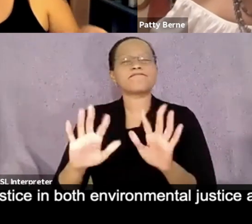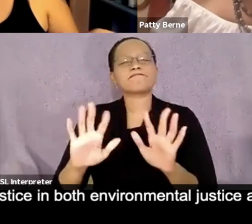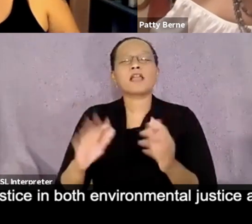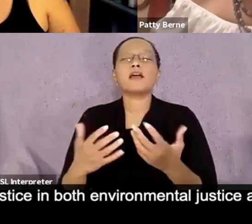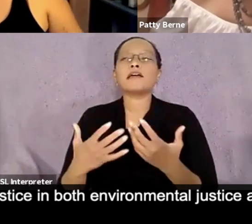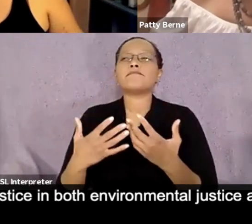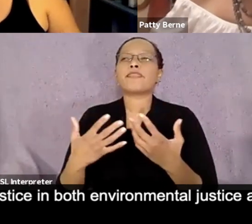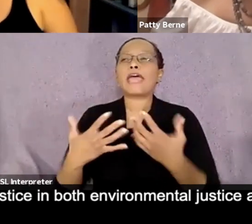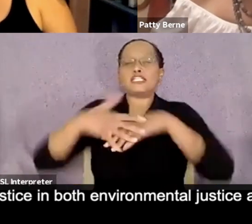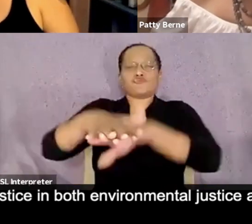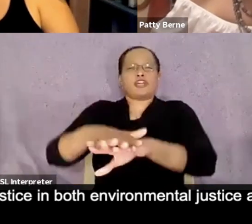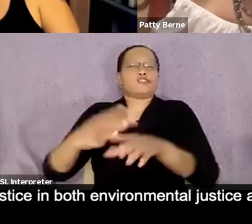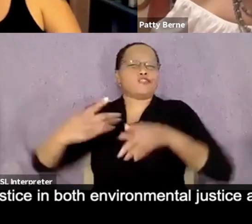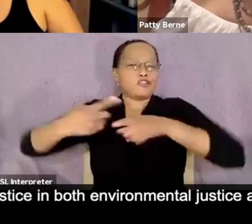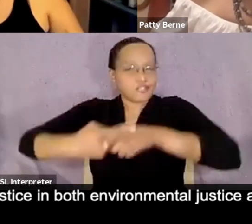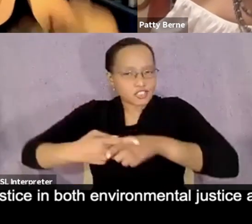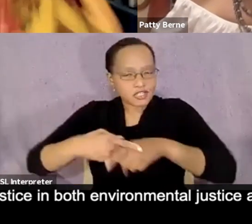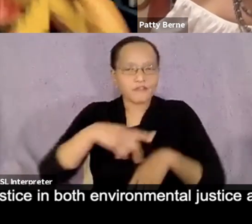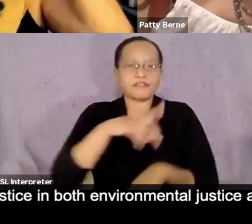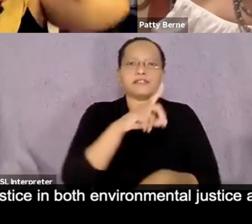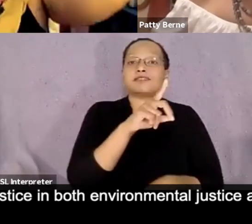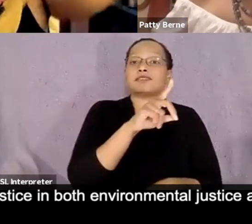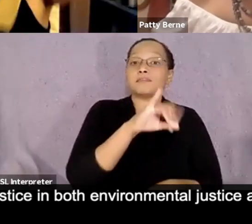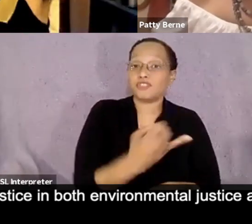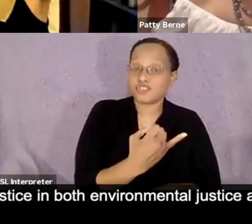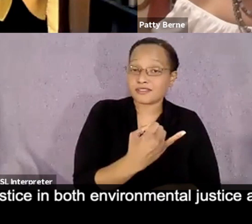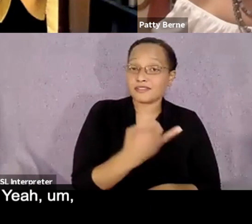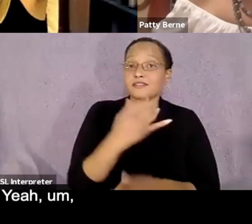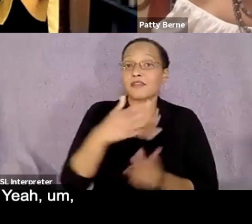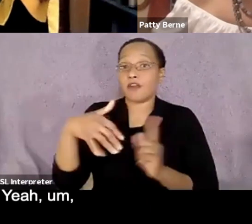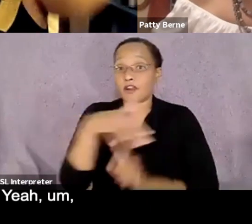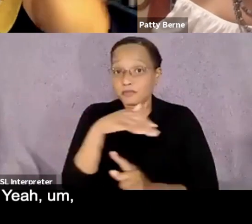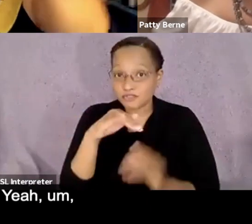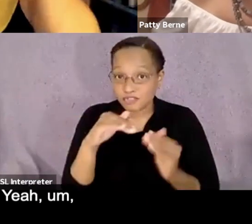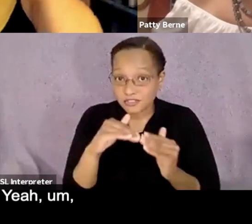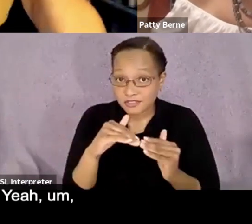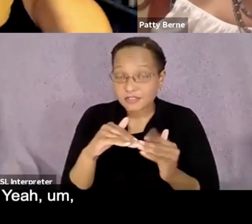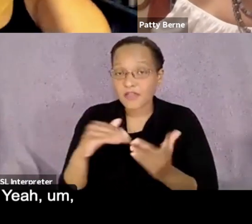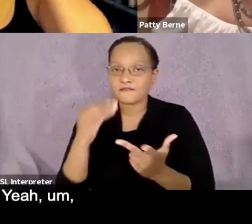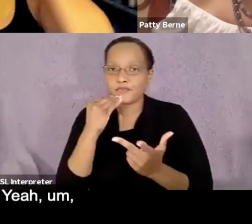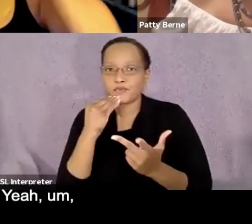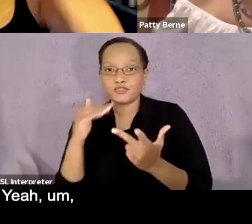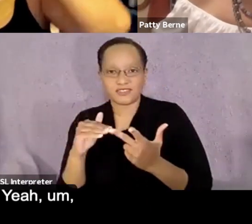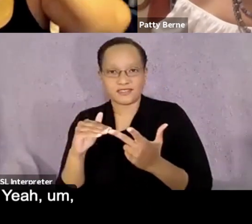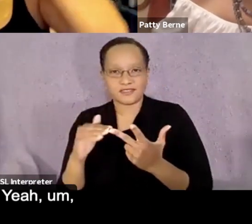justice in both environmental justice and food justice? Yeah.